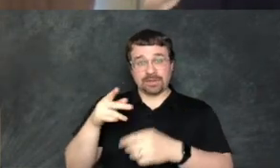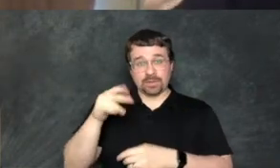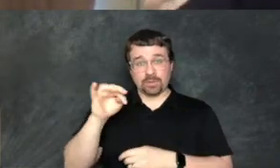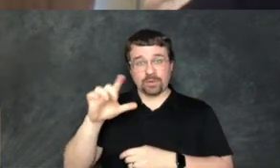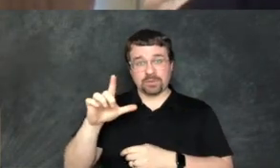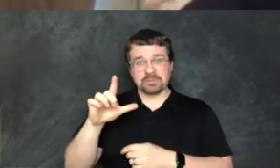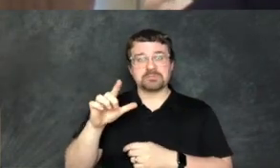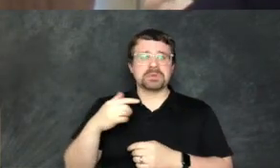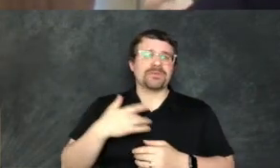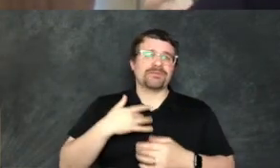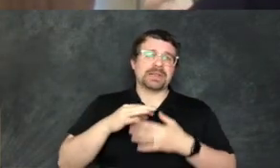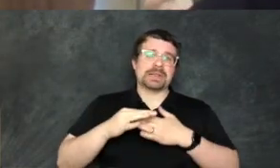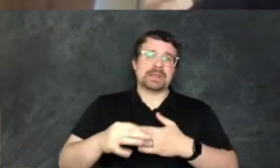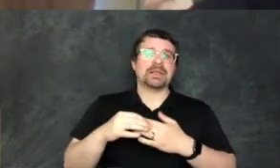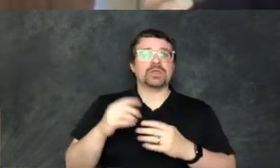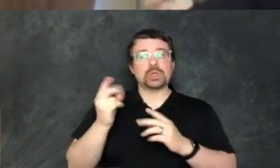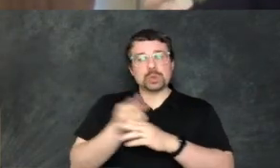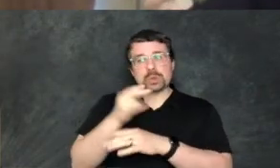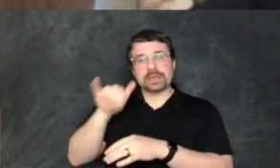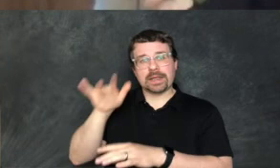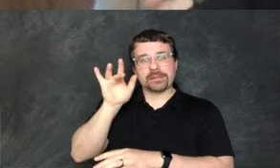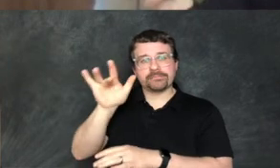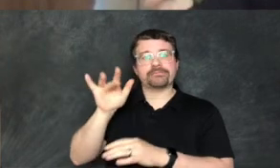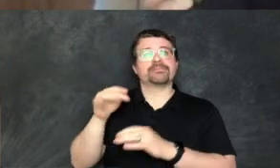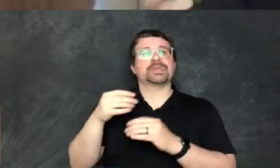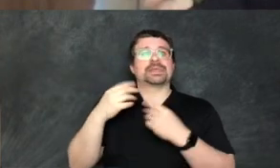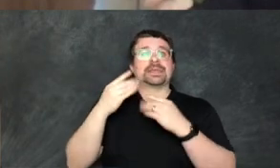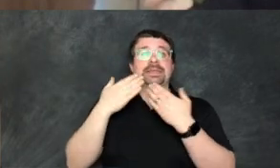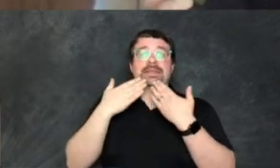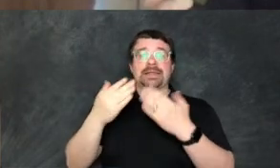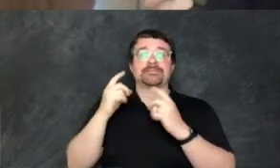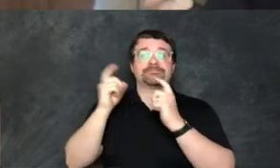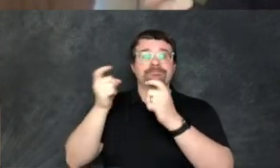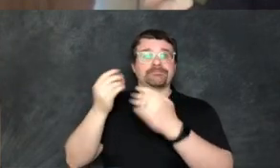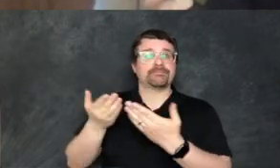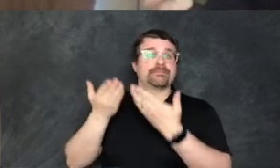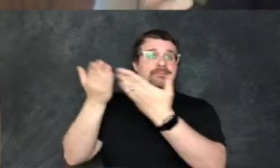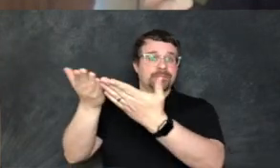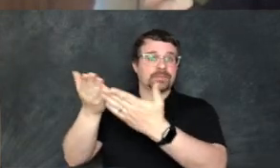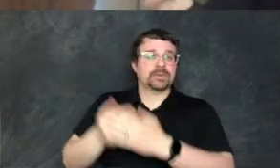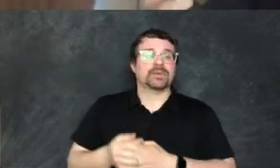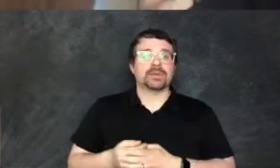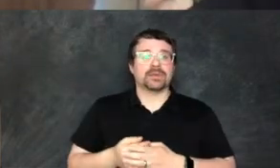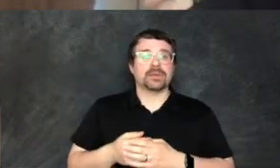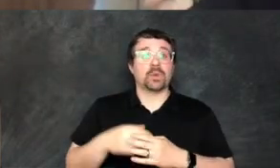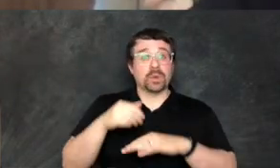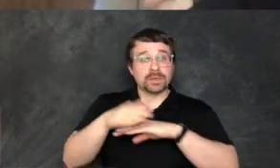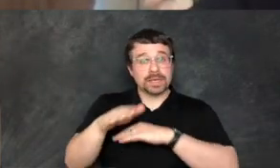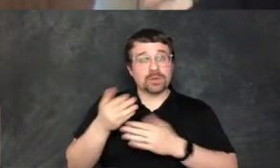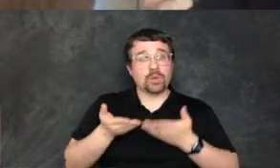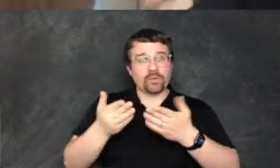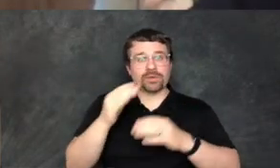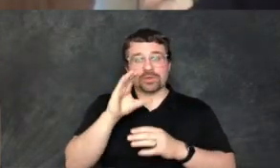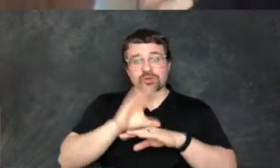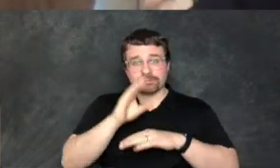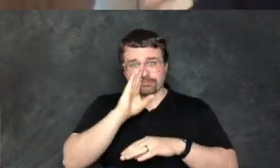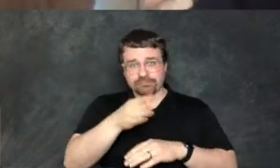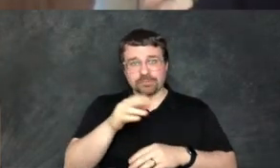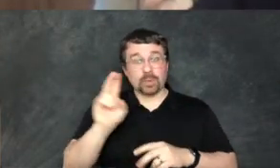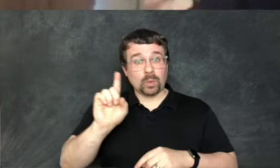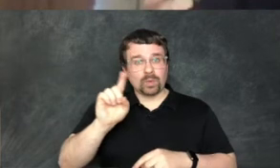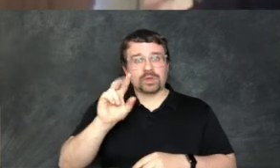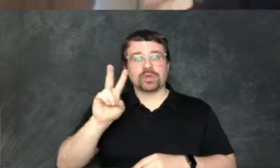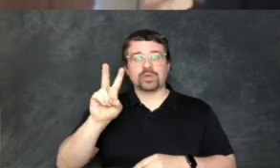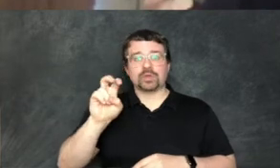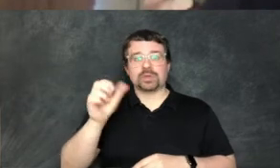giving portal. As you feel led, please use that link to give thanks to God with your gifts, tithes, and offerings, or send your offering to the church directly